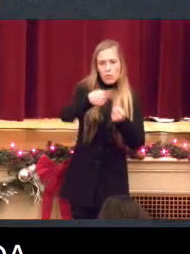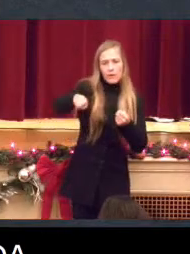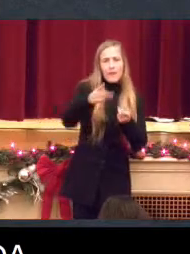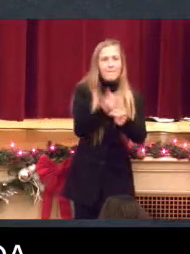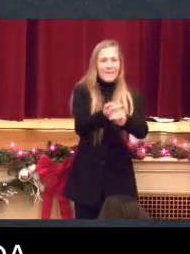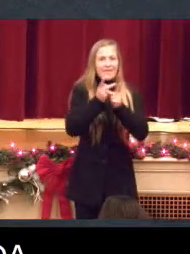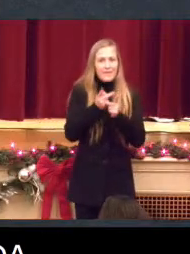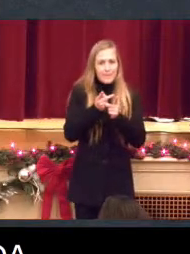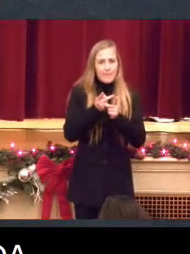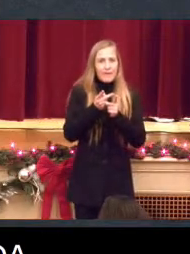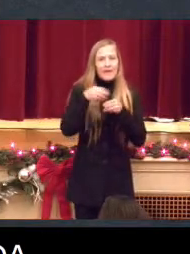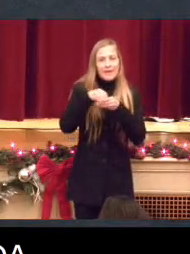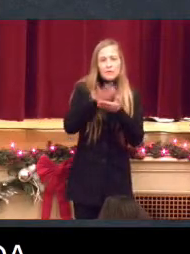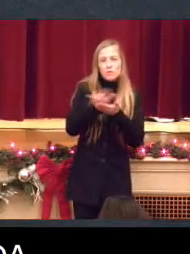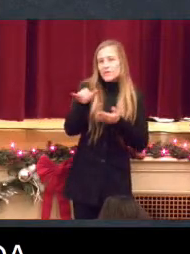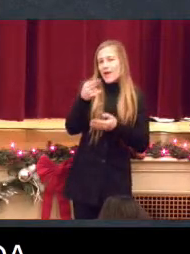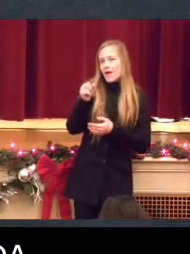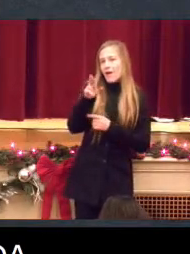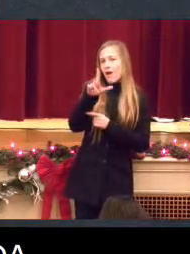Harlan?